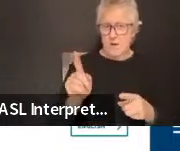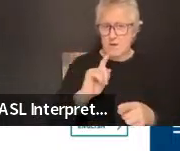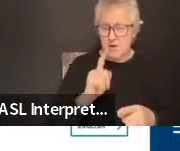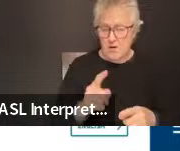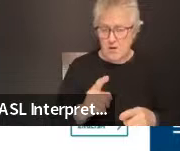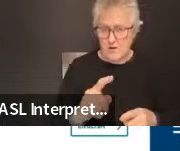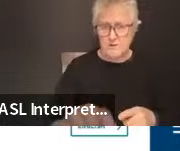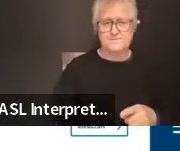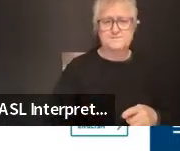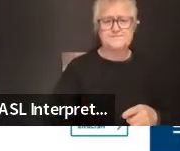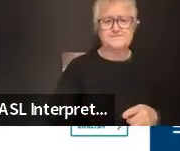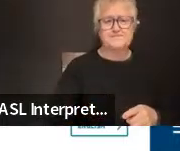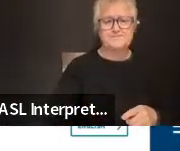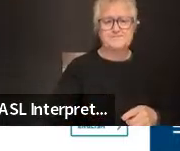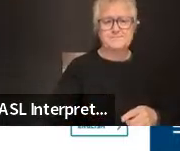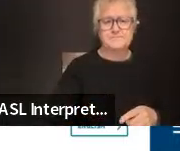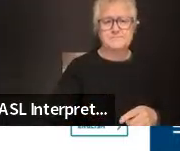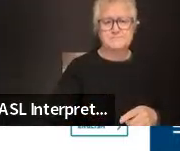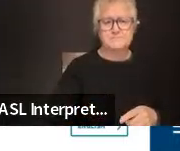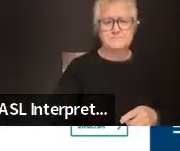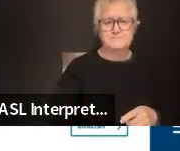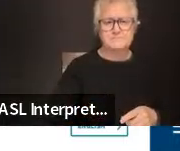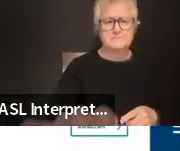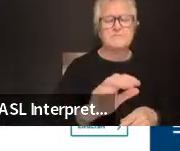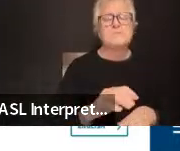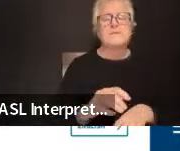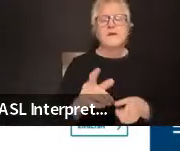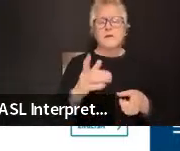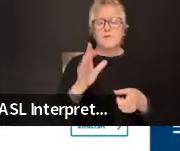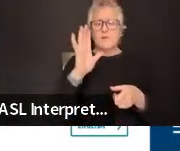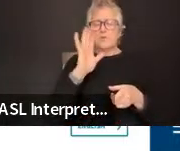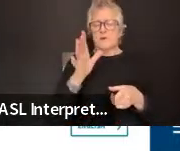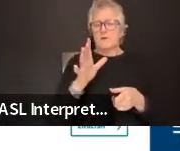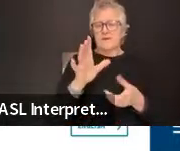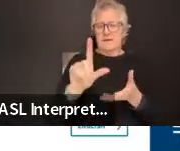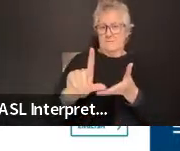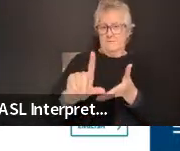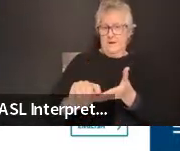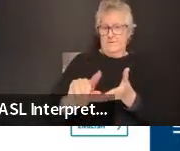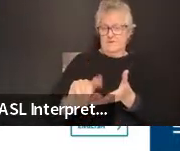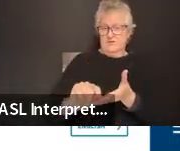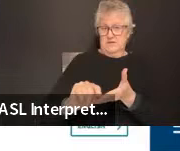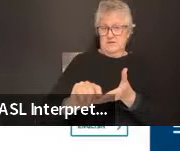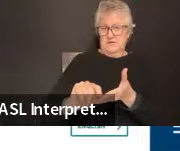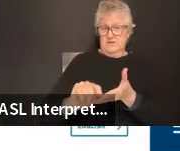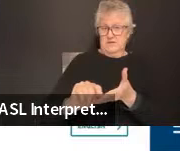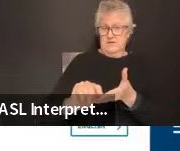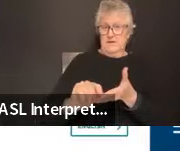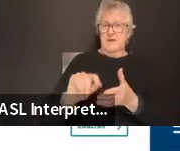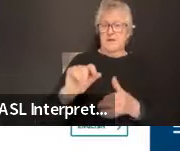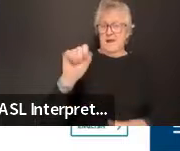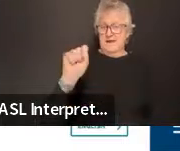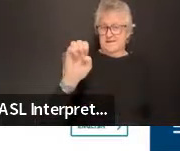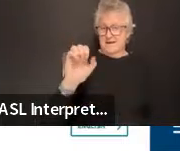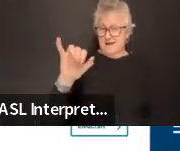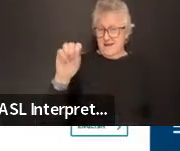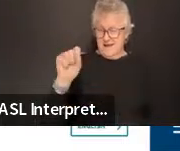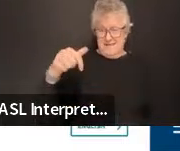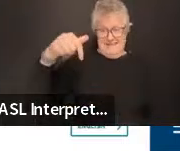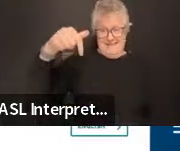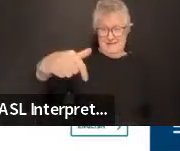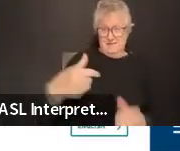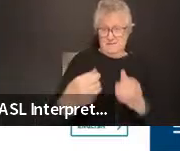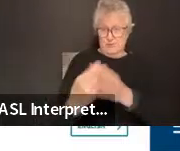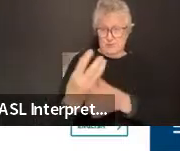publishing the draft supplemental environmental impact statement this spring. And we know that there's a 60-day comment period that's really